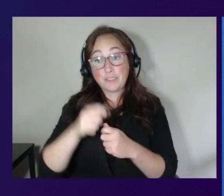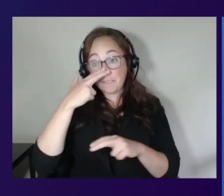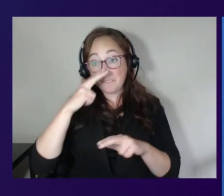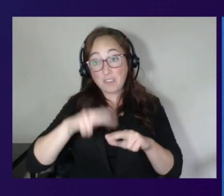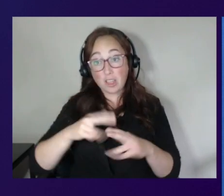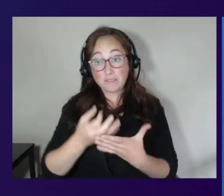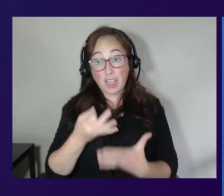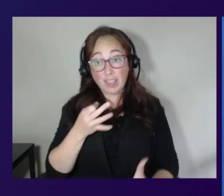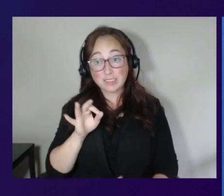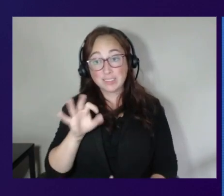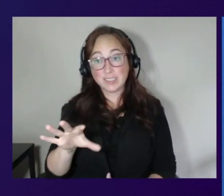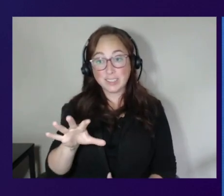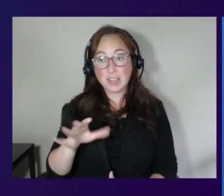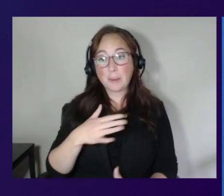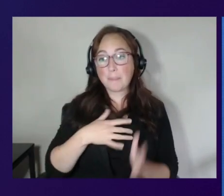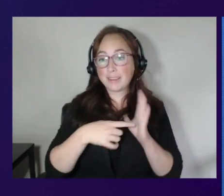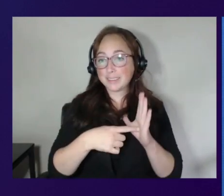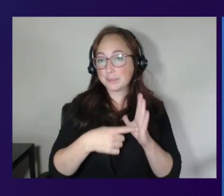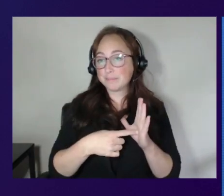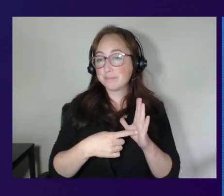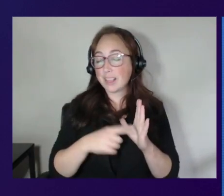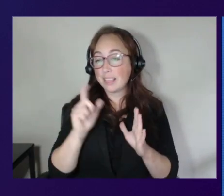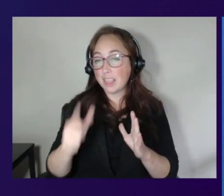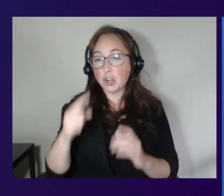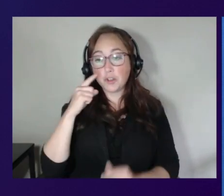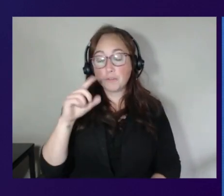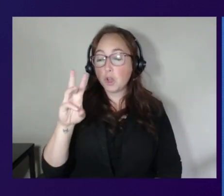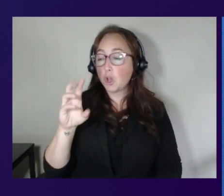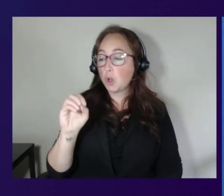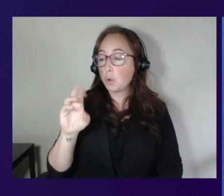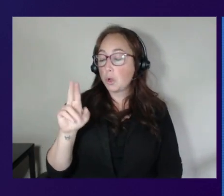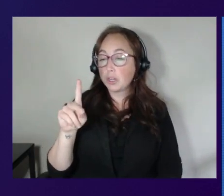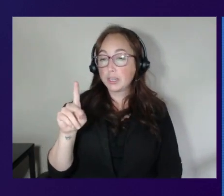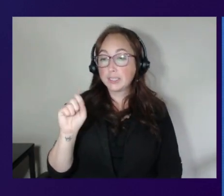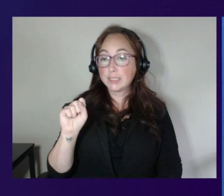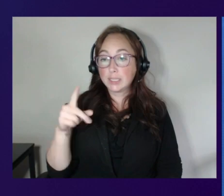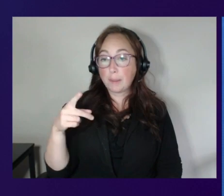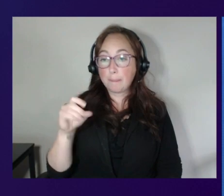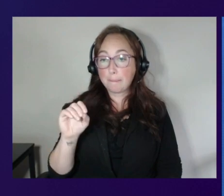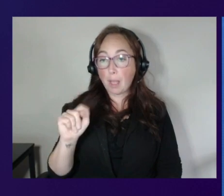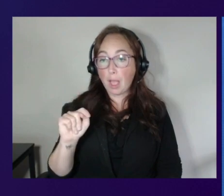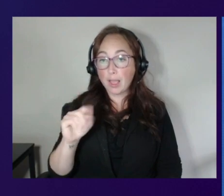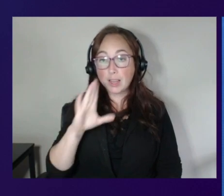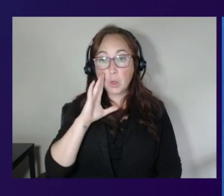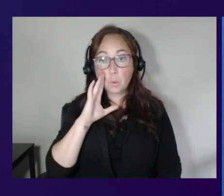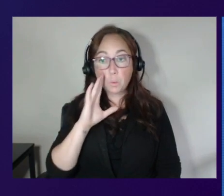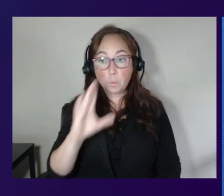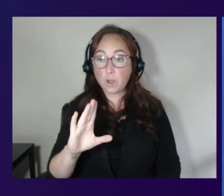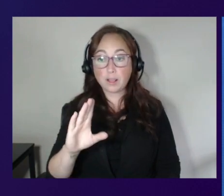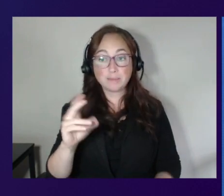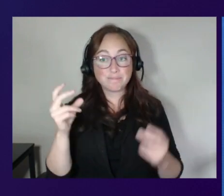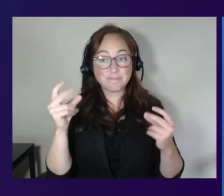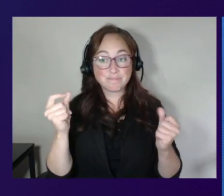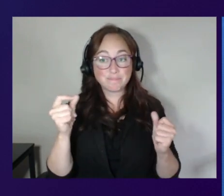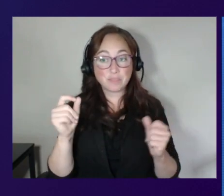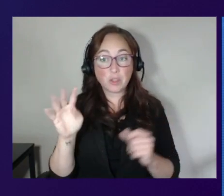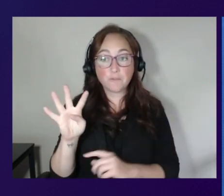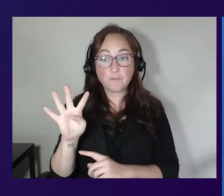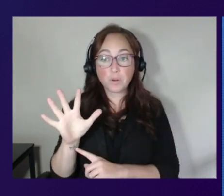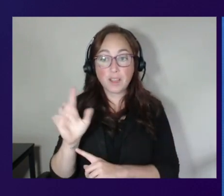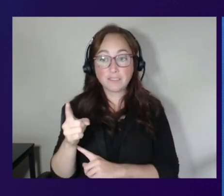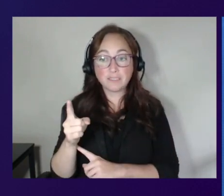demo I'm showing later for Workspot. They can get you up and running from 0 to 100 in 45 days. They